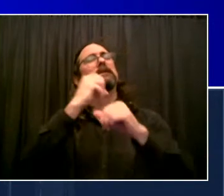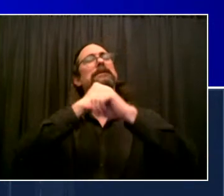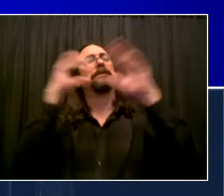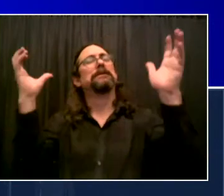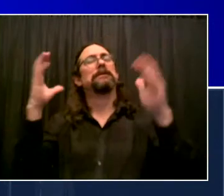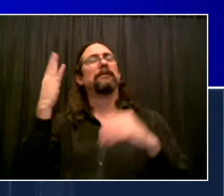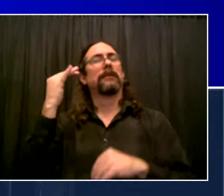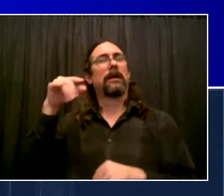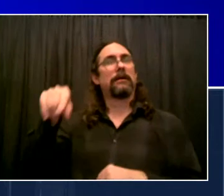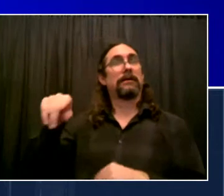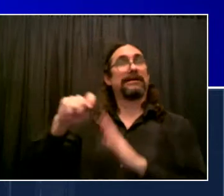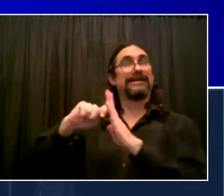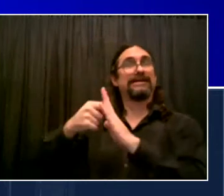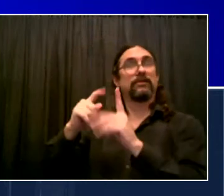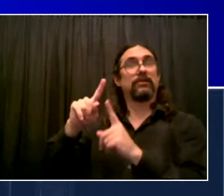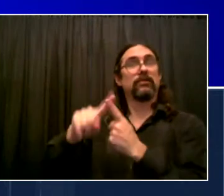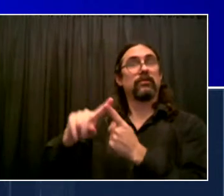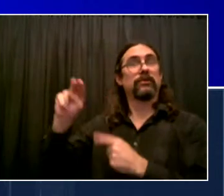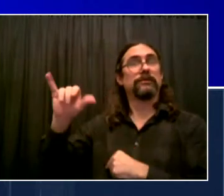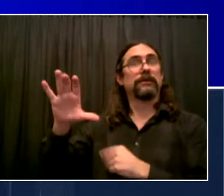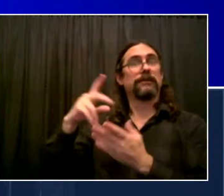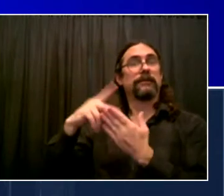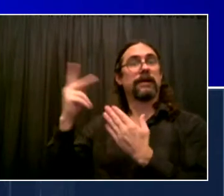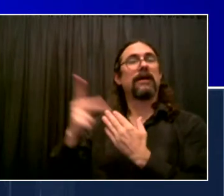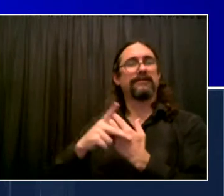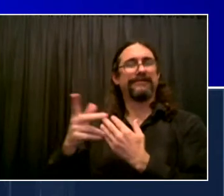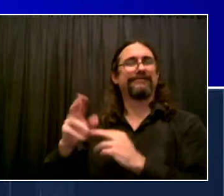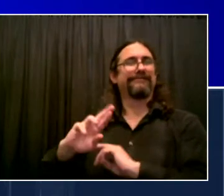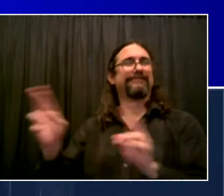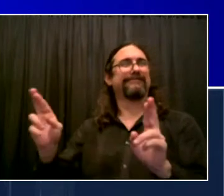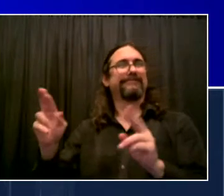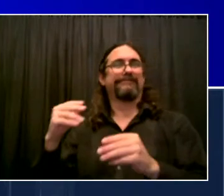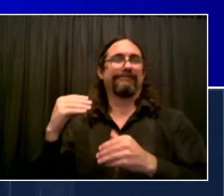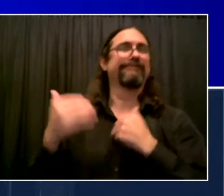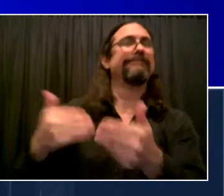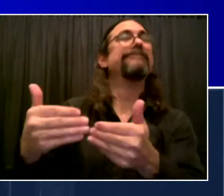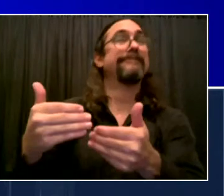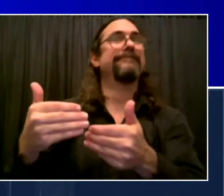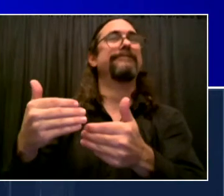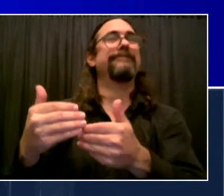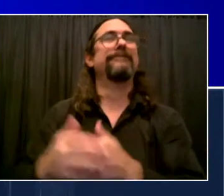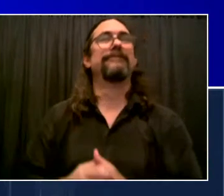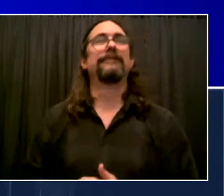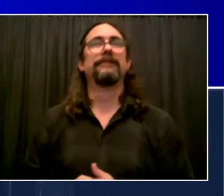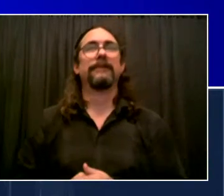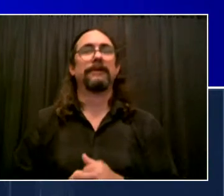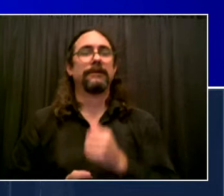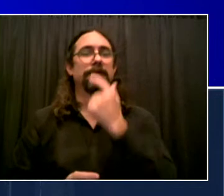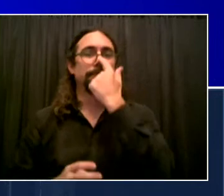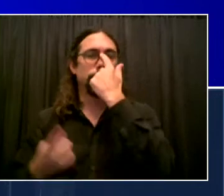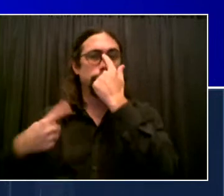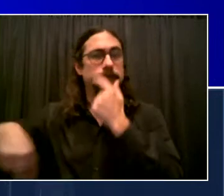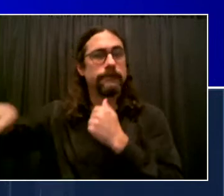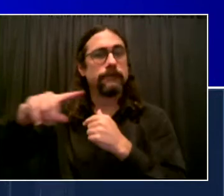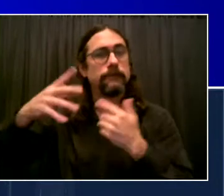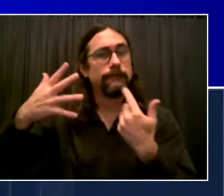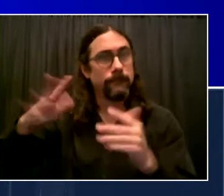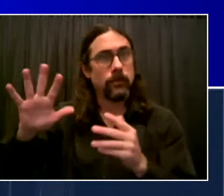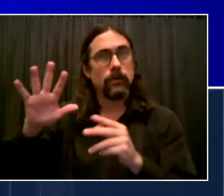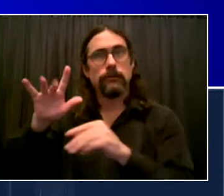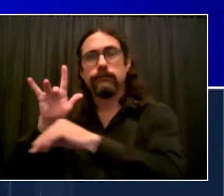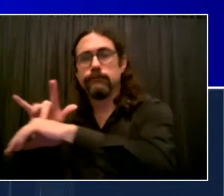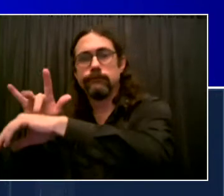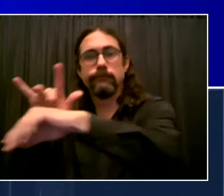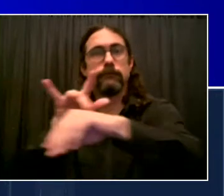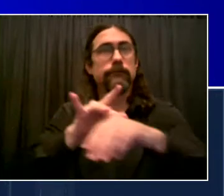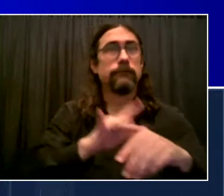the Key to NYC approach was working. And so far, after a full month, all the preparation, all the communication,